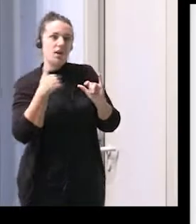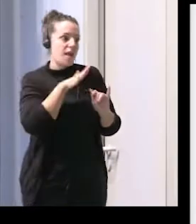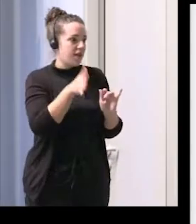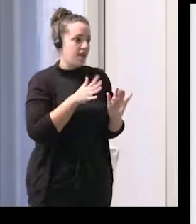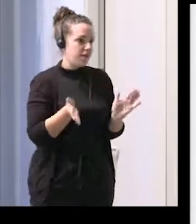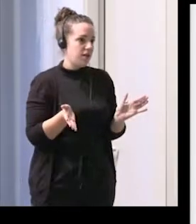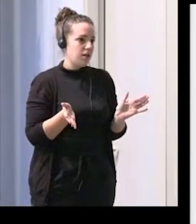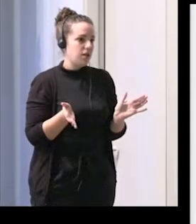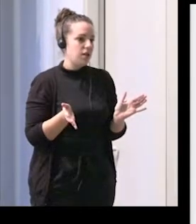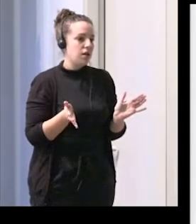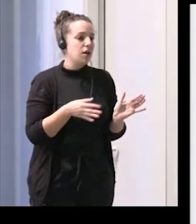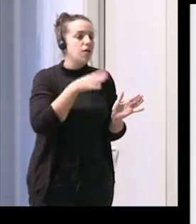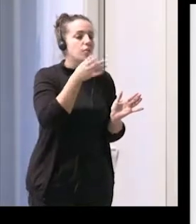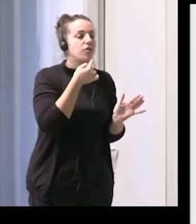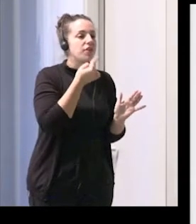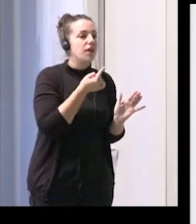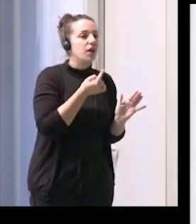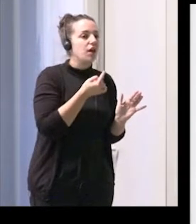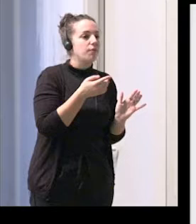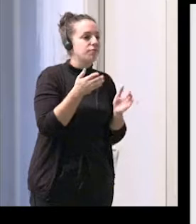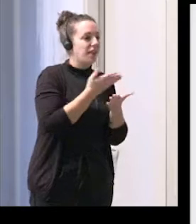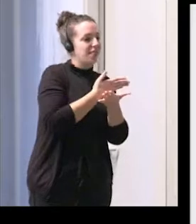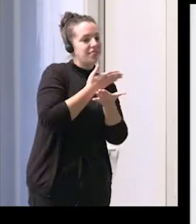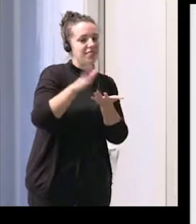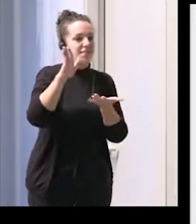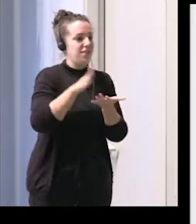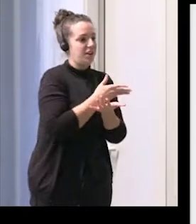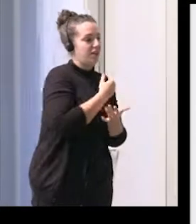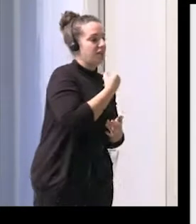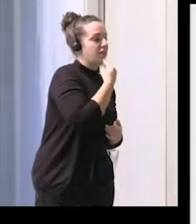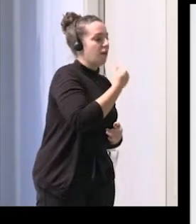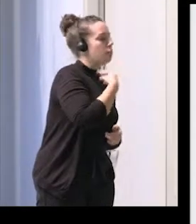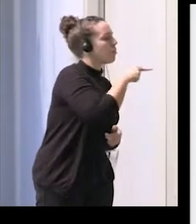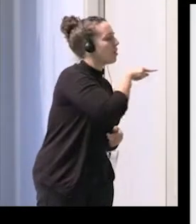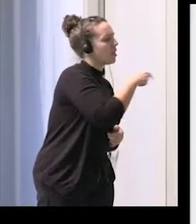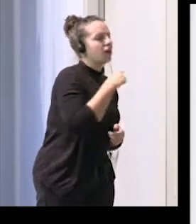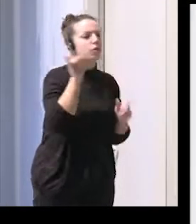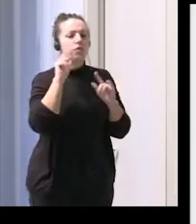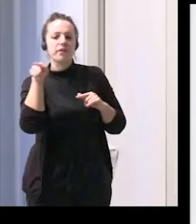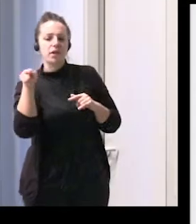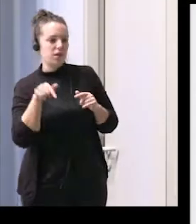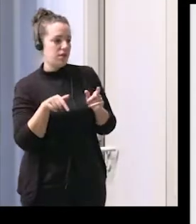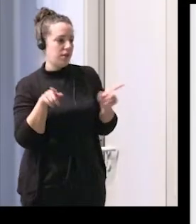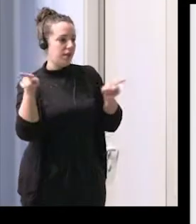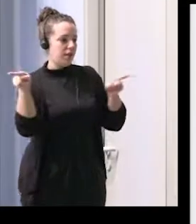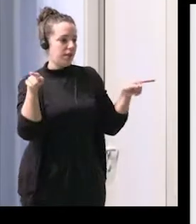bilateral devices helps listen in noise when there's spatial separation.